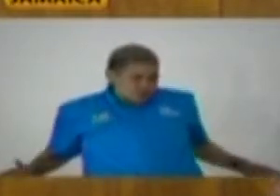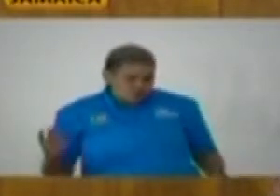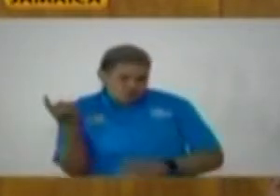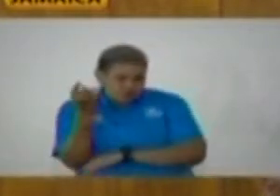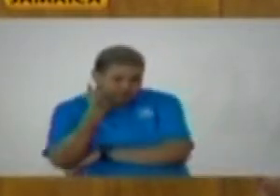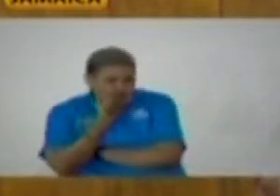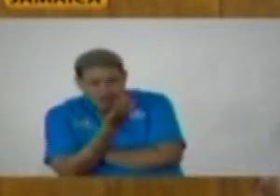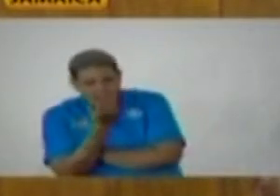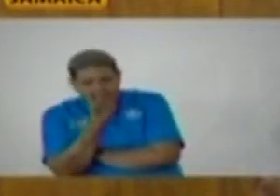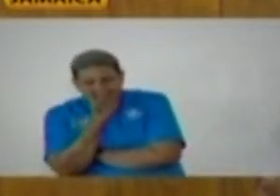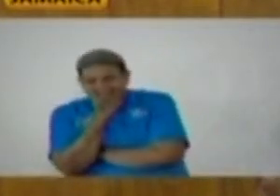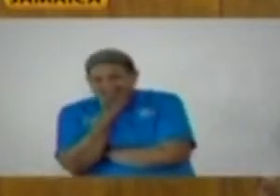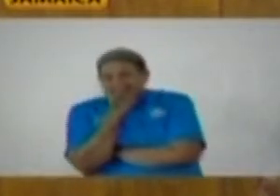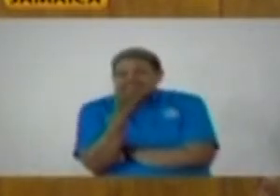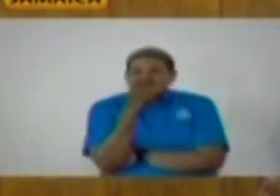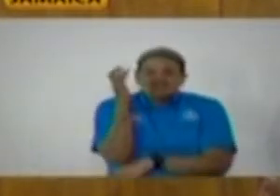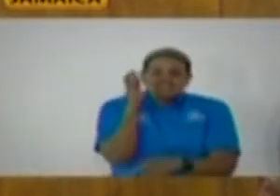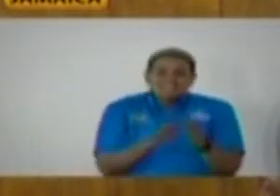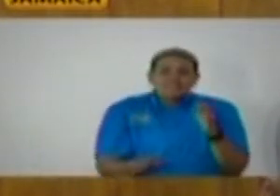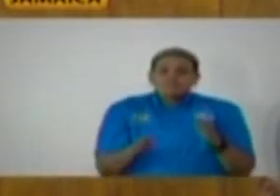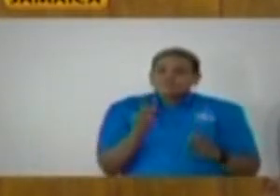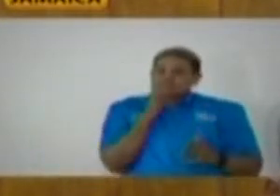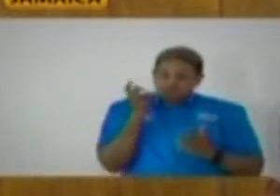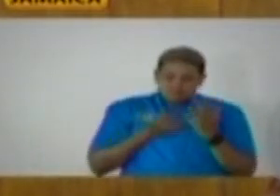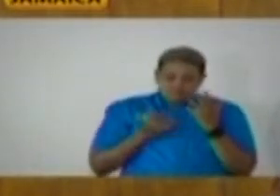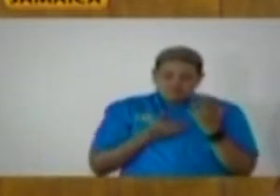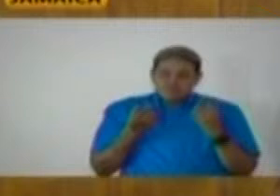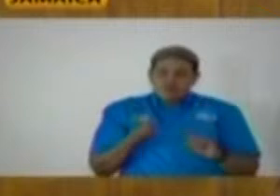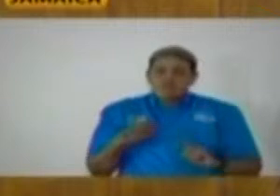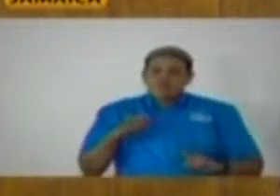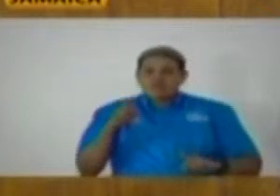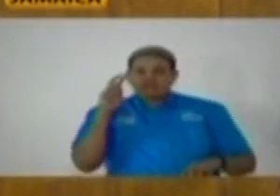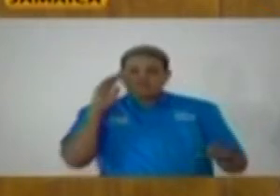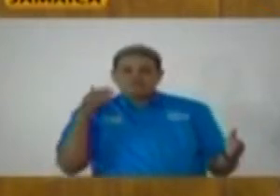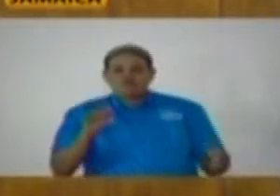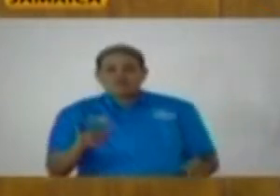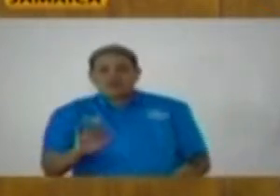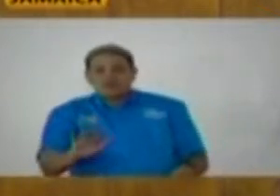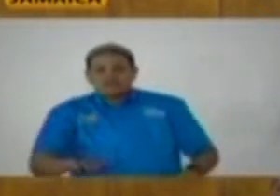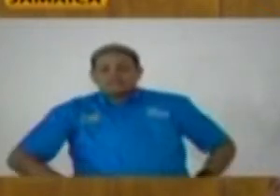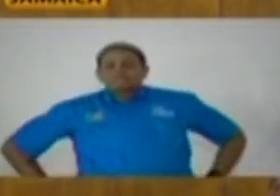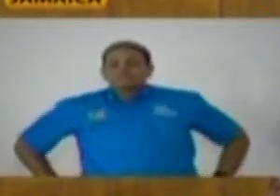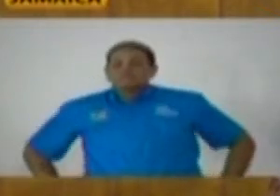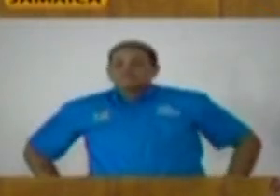wrong. There is simply a mismatch, and we have to address that mismatch.